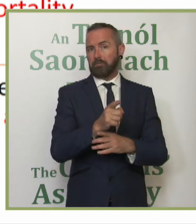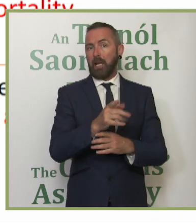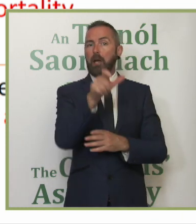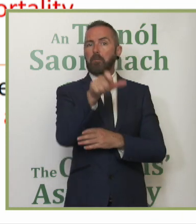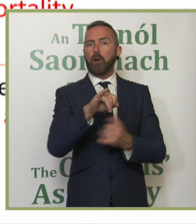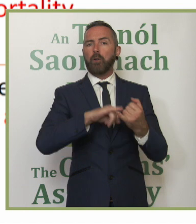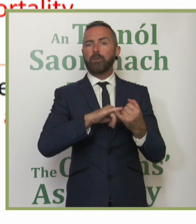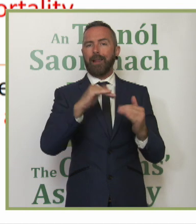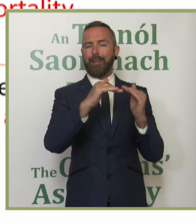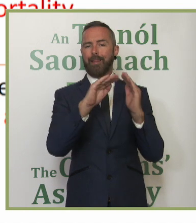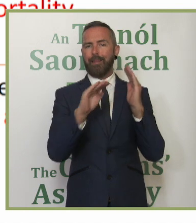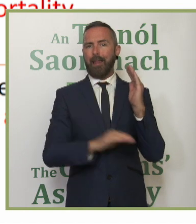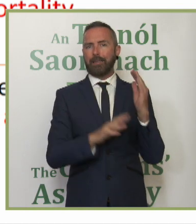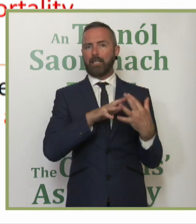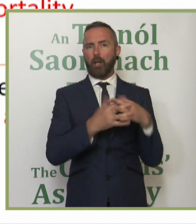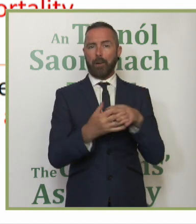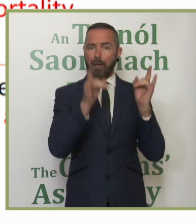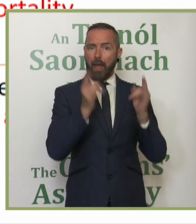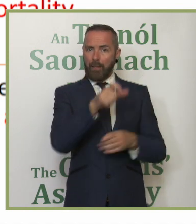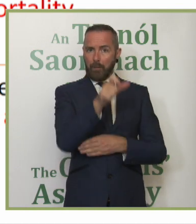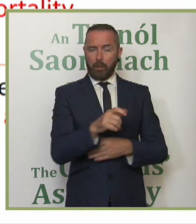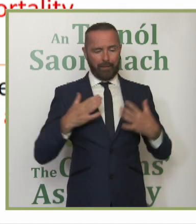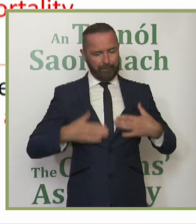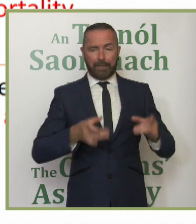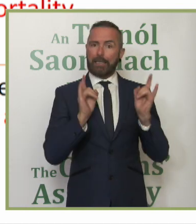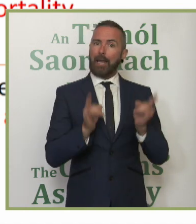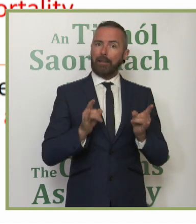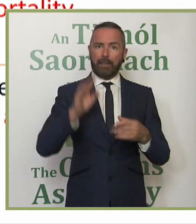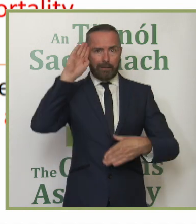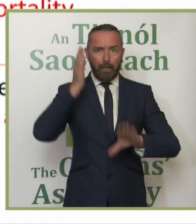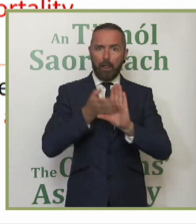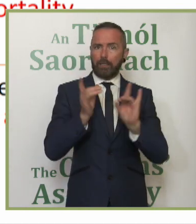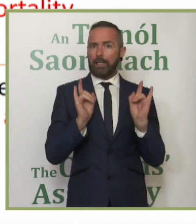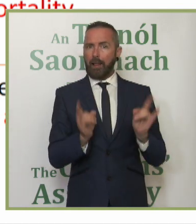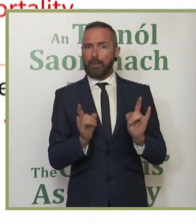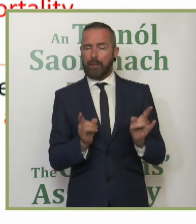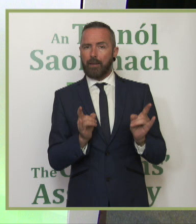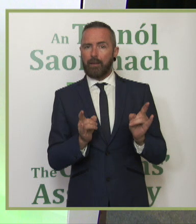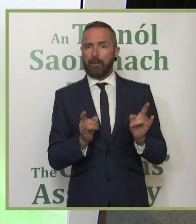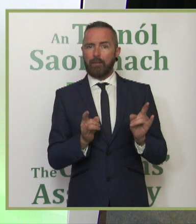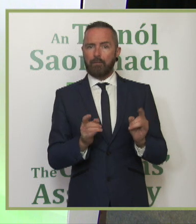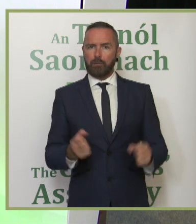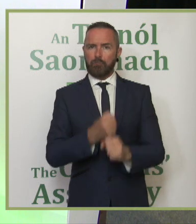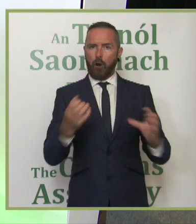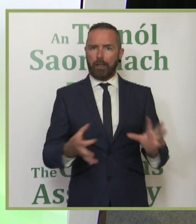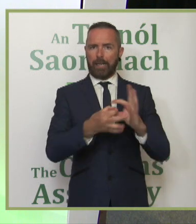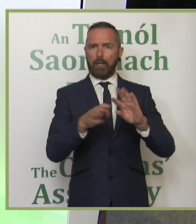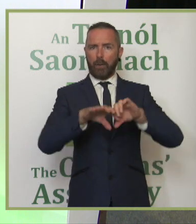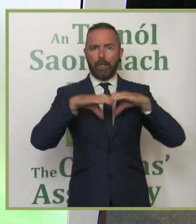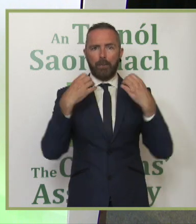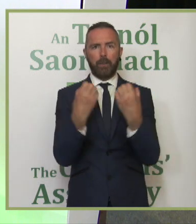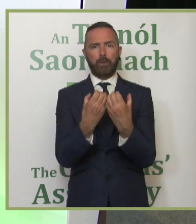less complex, they're a healthy person, physically healthy, psychologically healthy, well connected with their community,